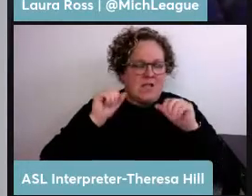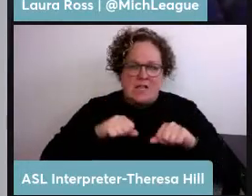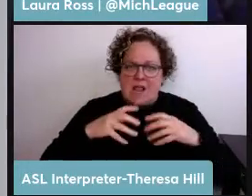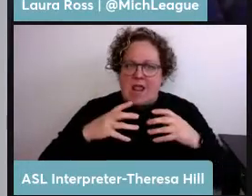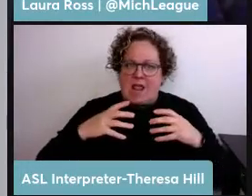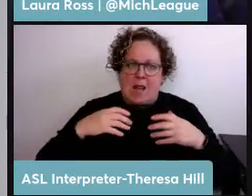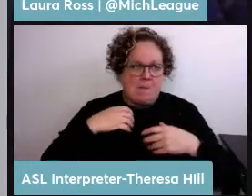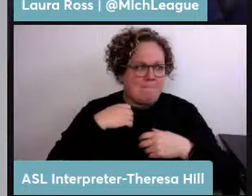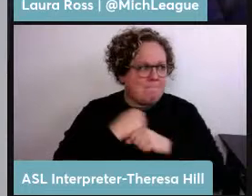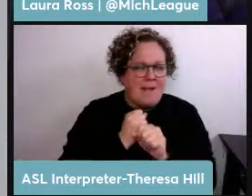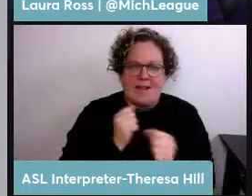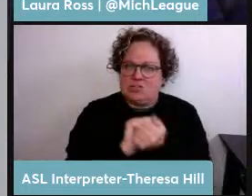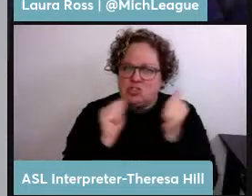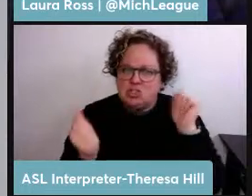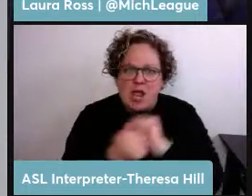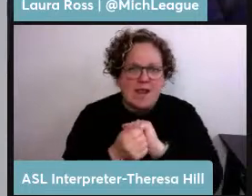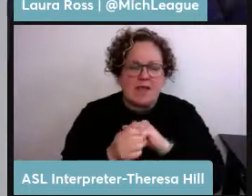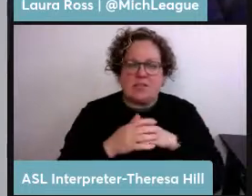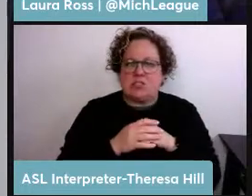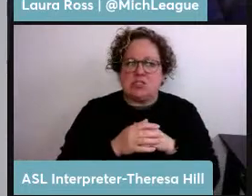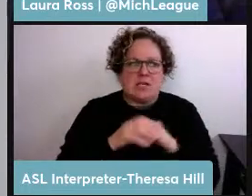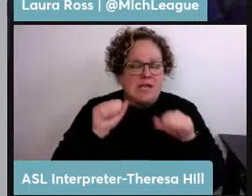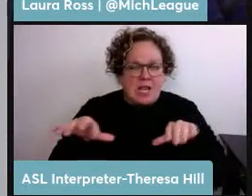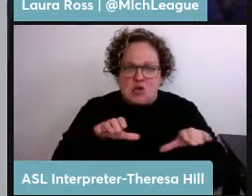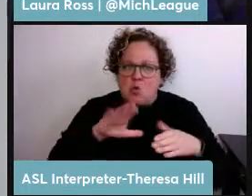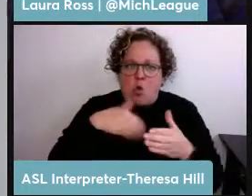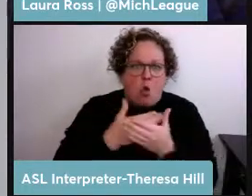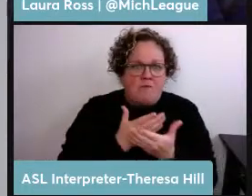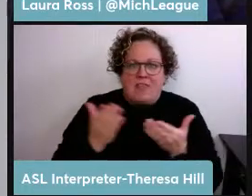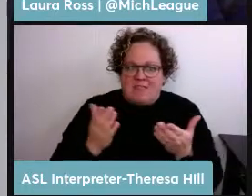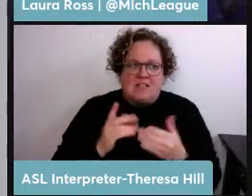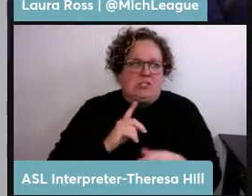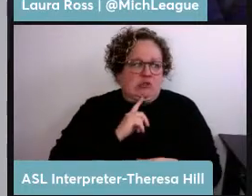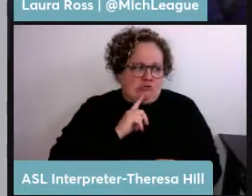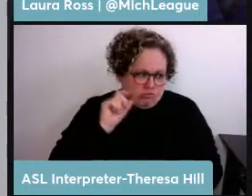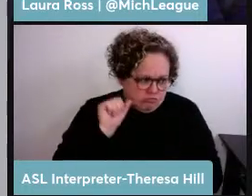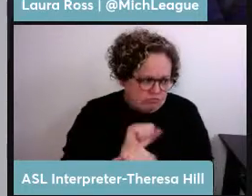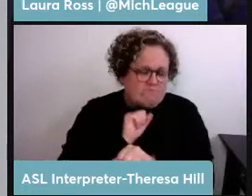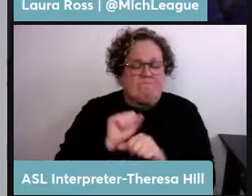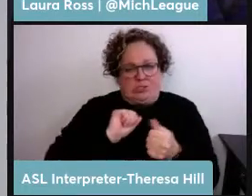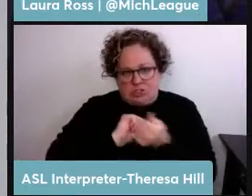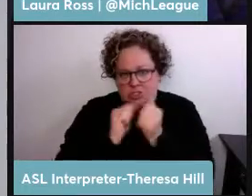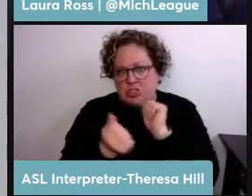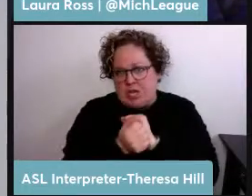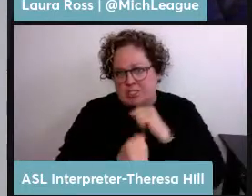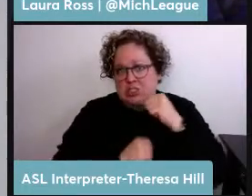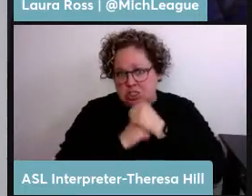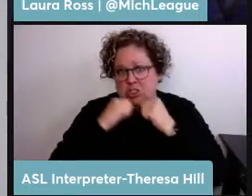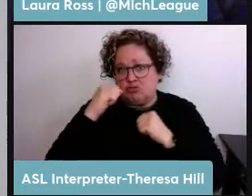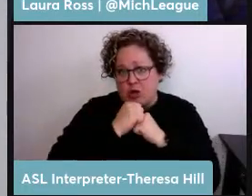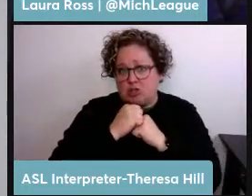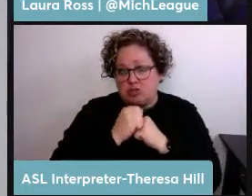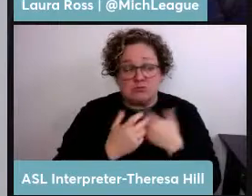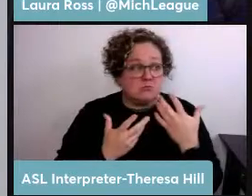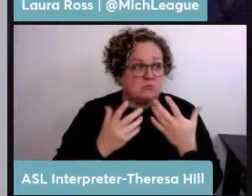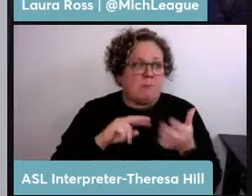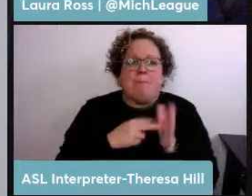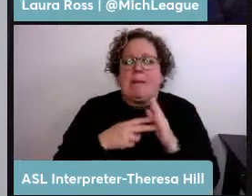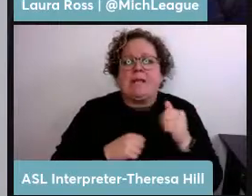that they can do all the things to really change these structures and structures of politics, structures